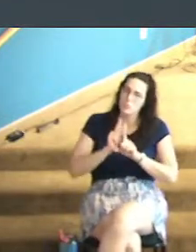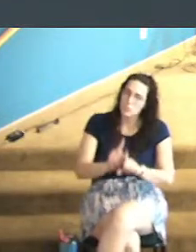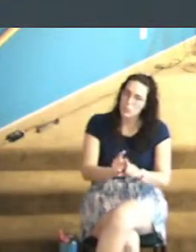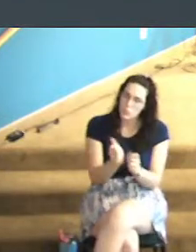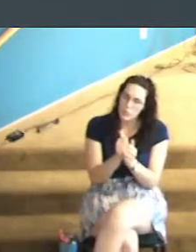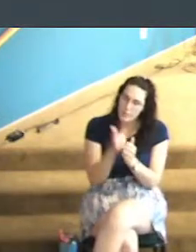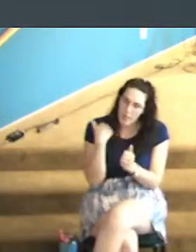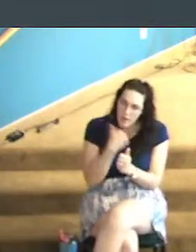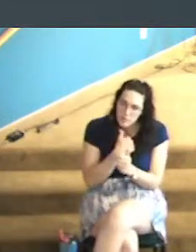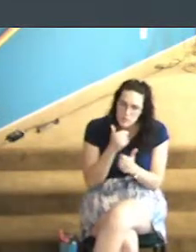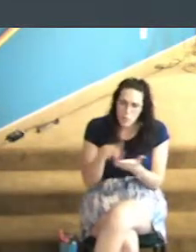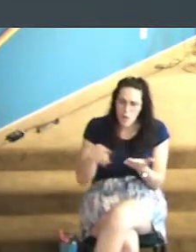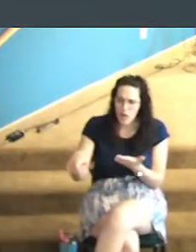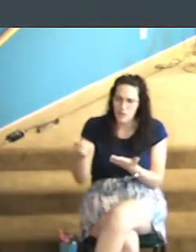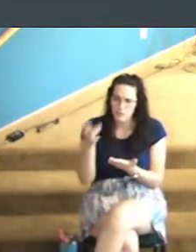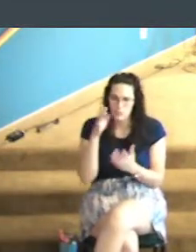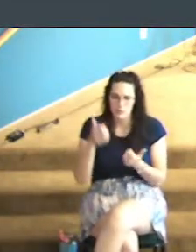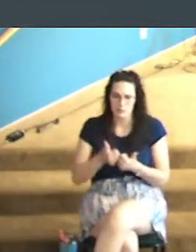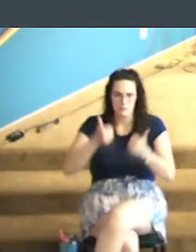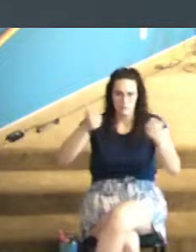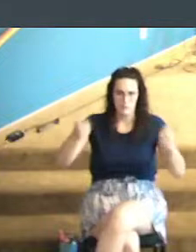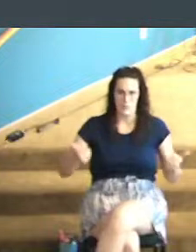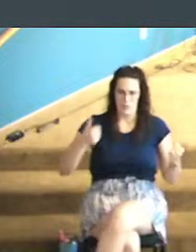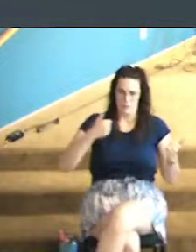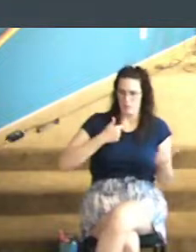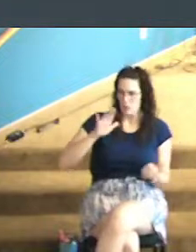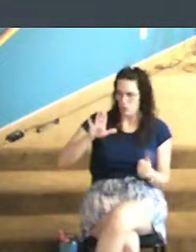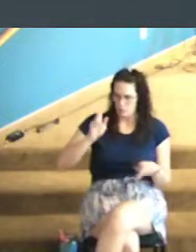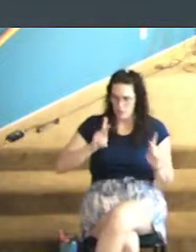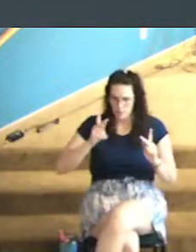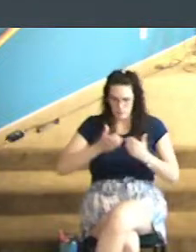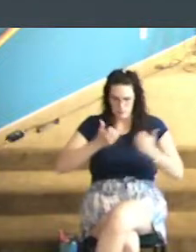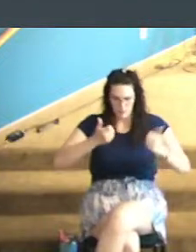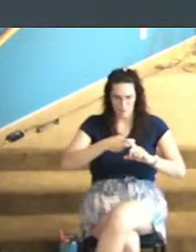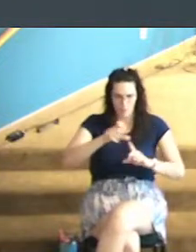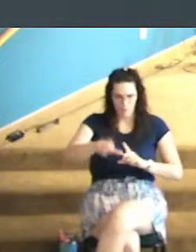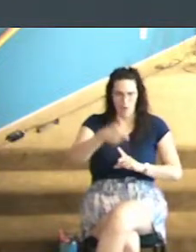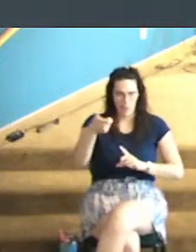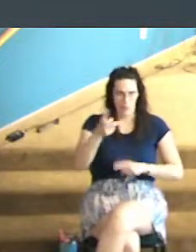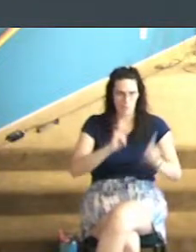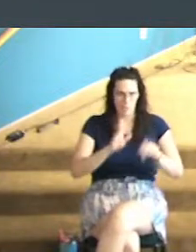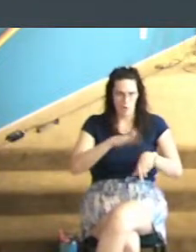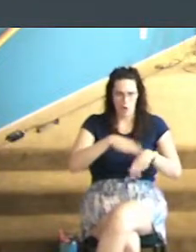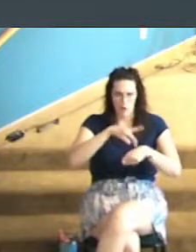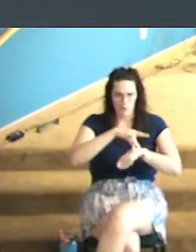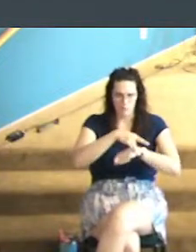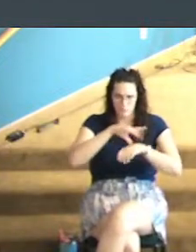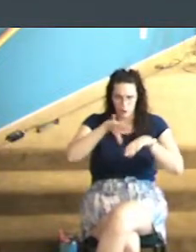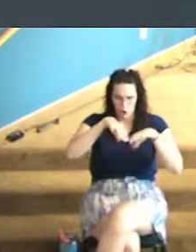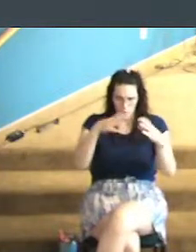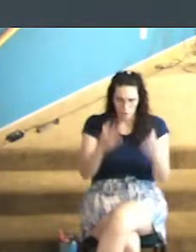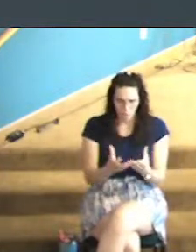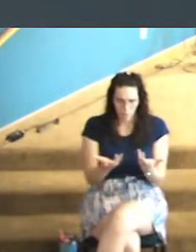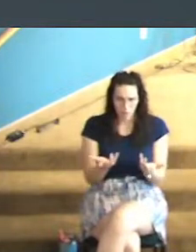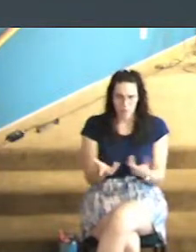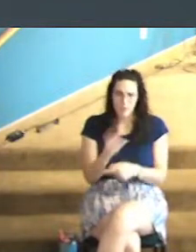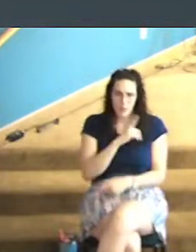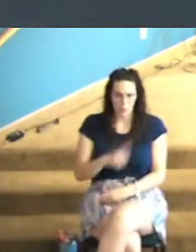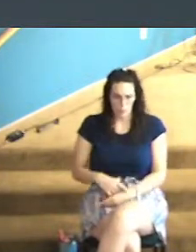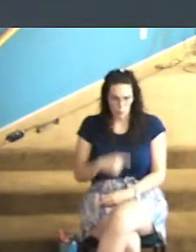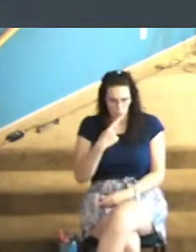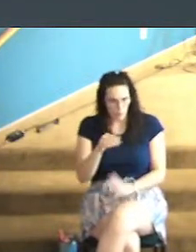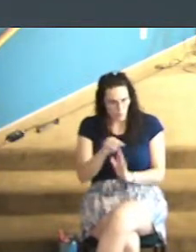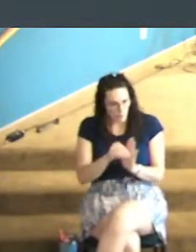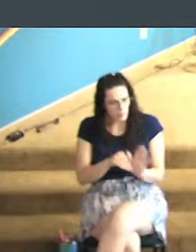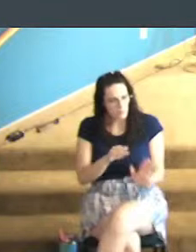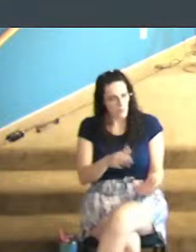us? What else will distinguish me and your people from all the people on the face of the earth? And the Lord said to Moses, I will do